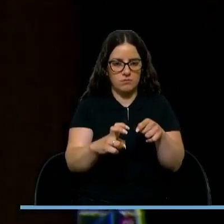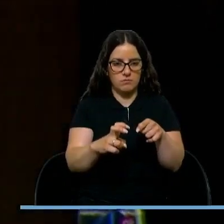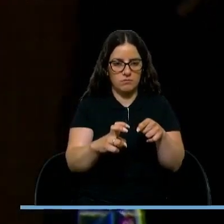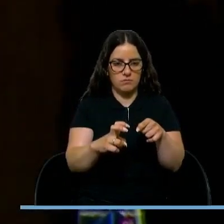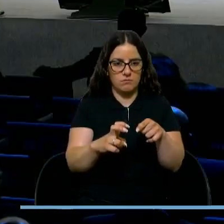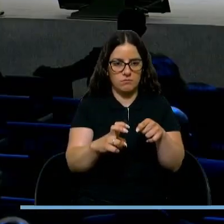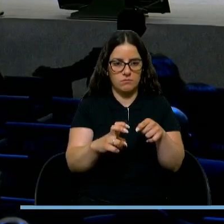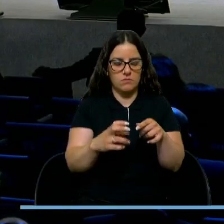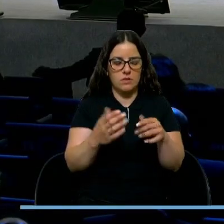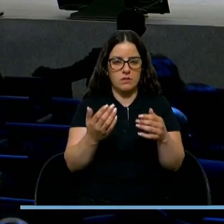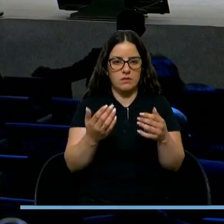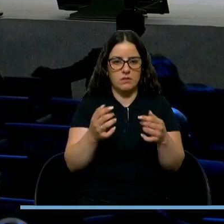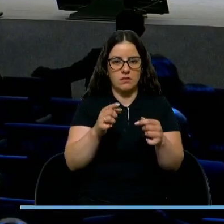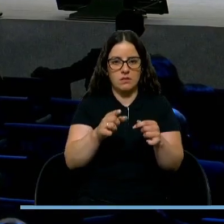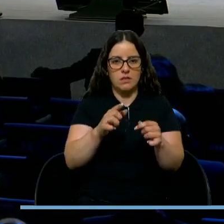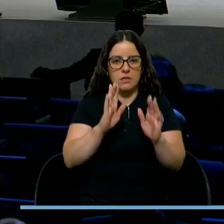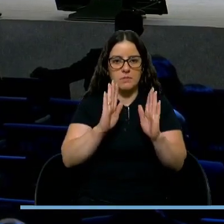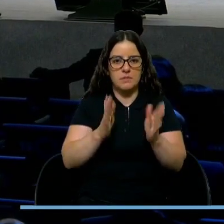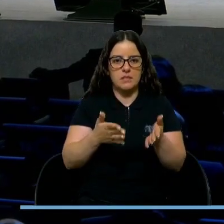International Energy Association, that is